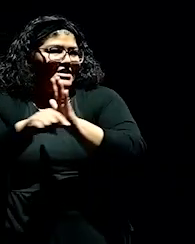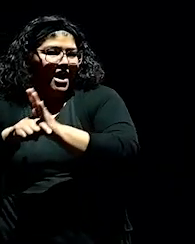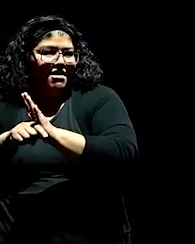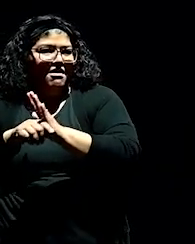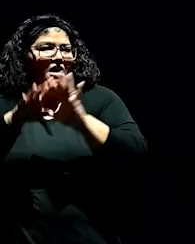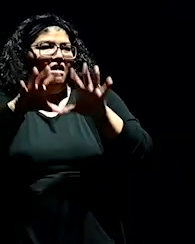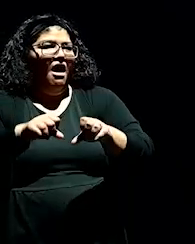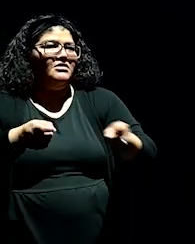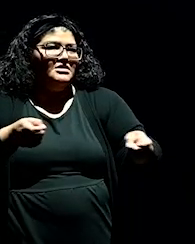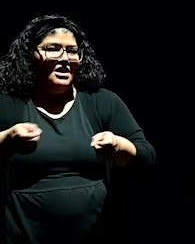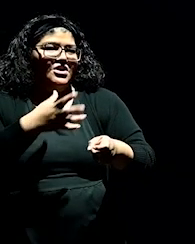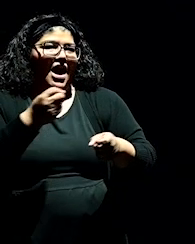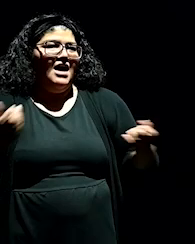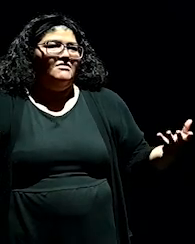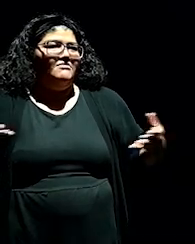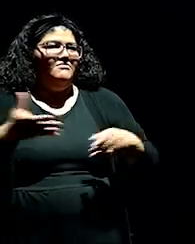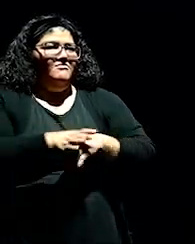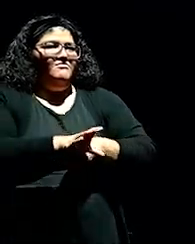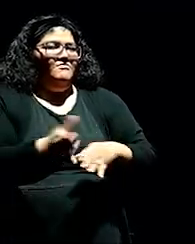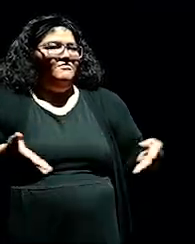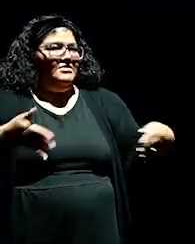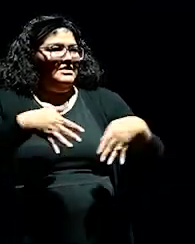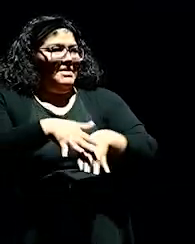and assimilation,